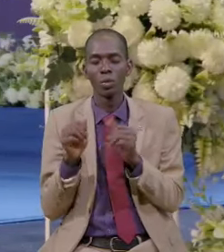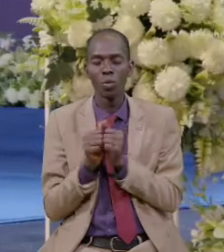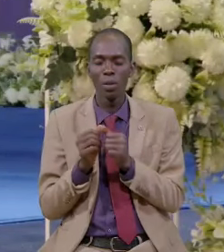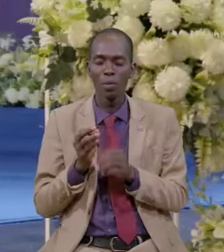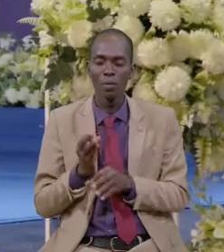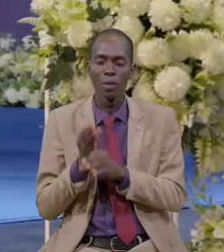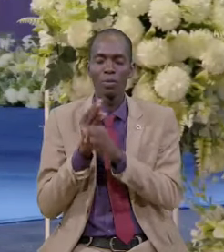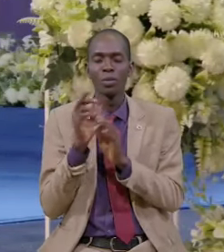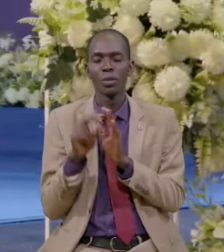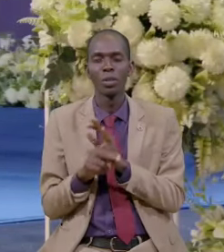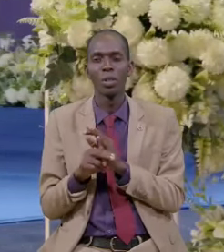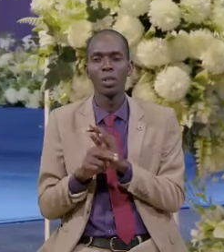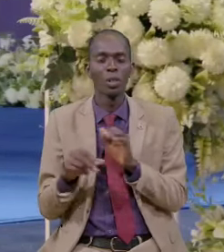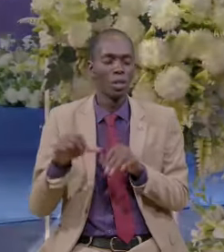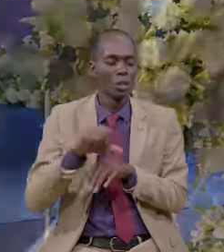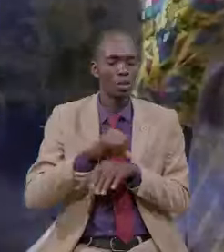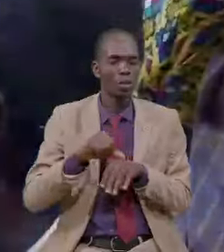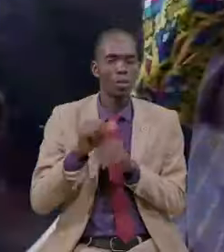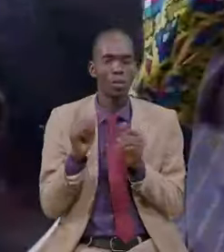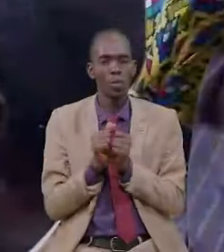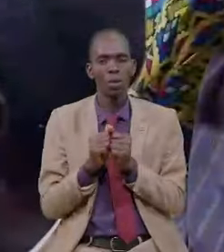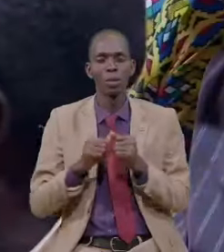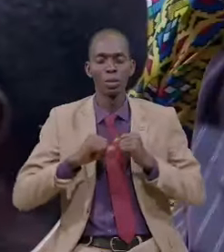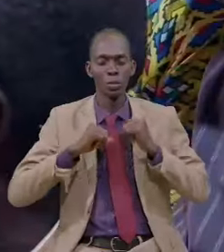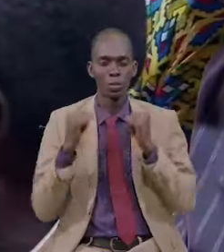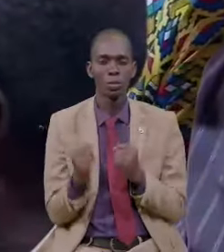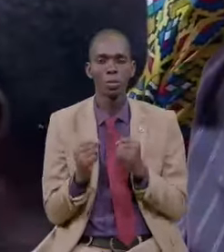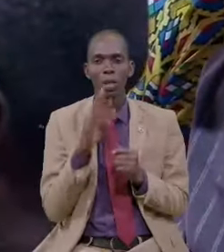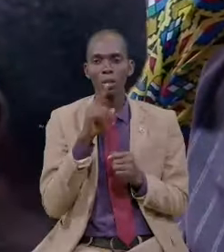with fortitude. Are you there?